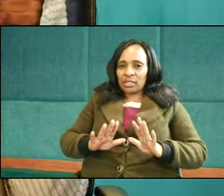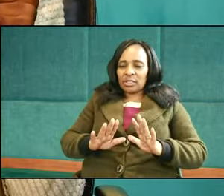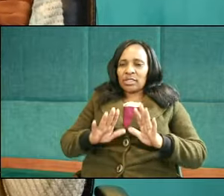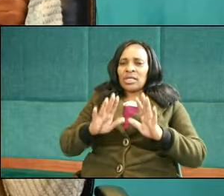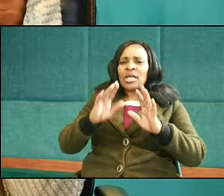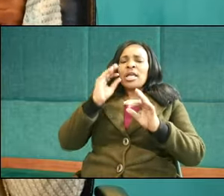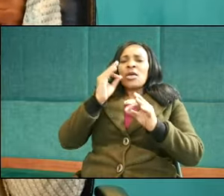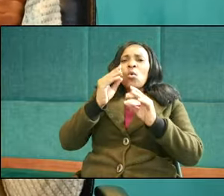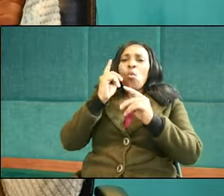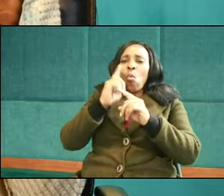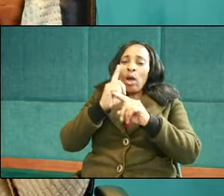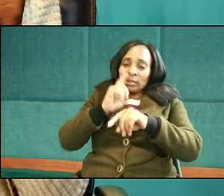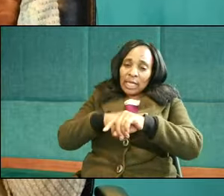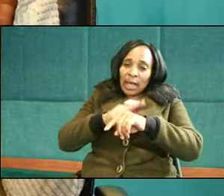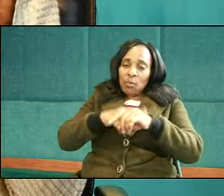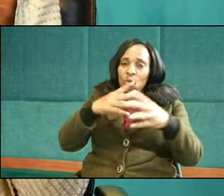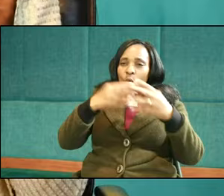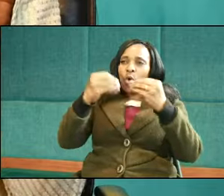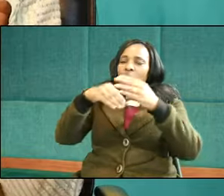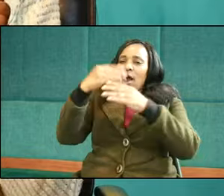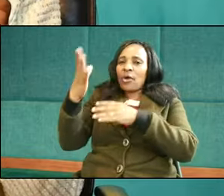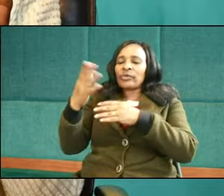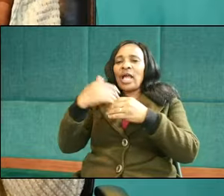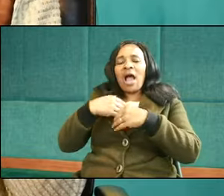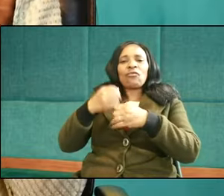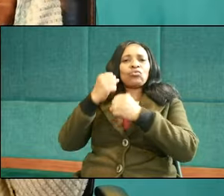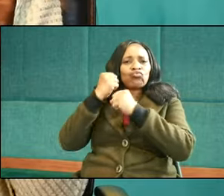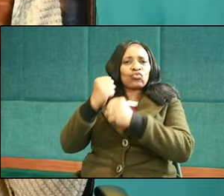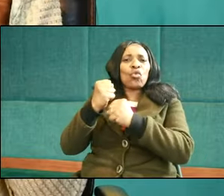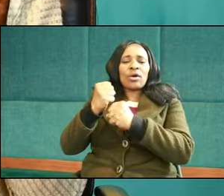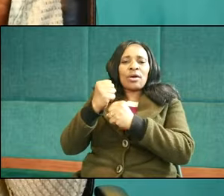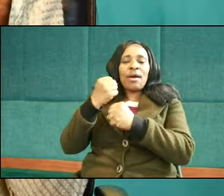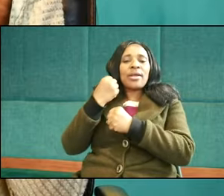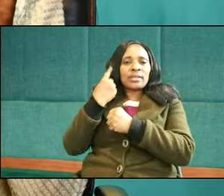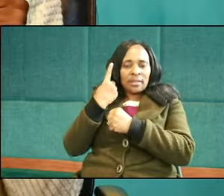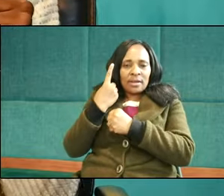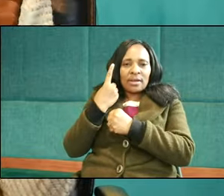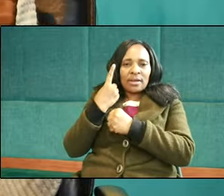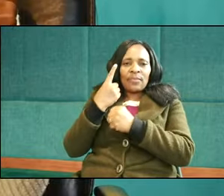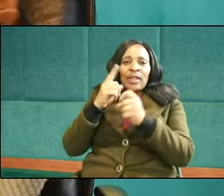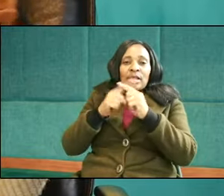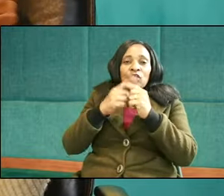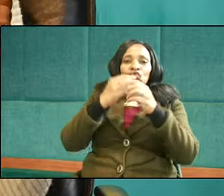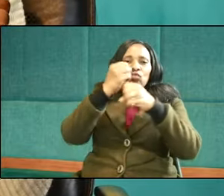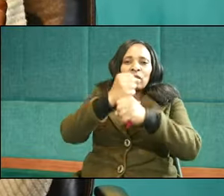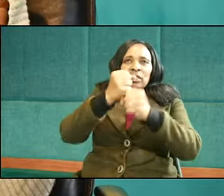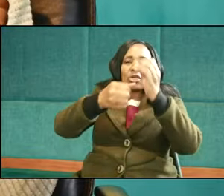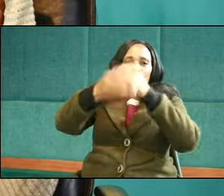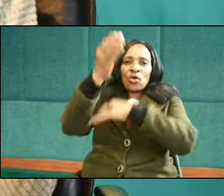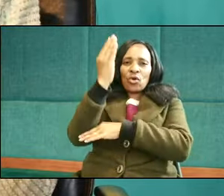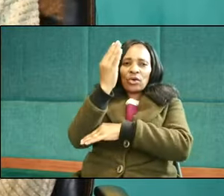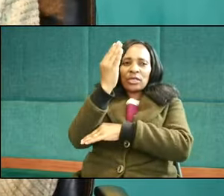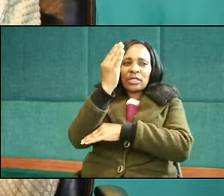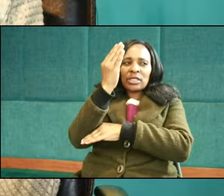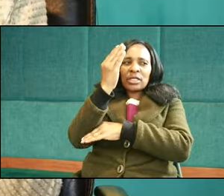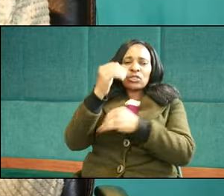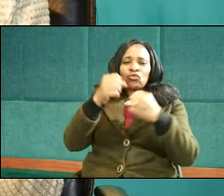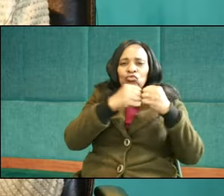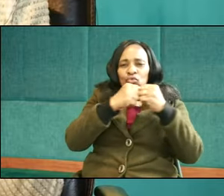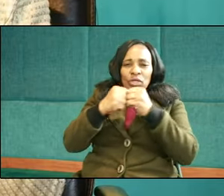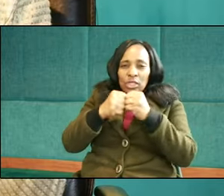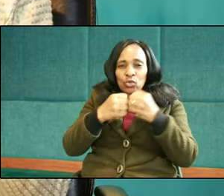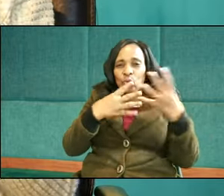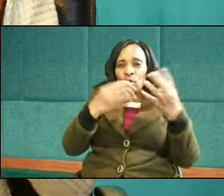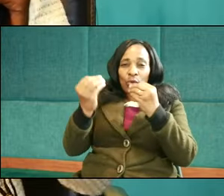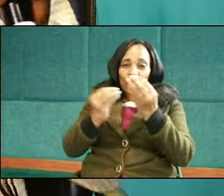we grow up, we have this solid understanding and trust in God, despite the struggles that we go